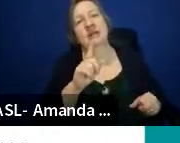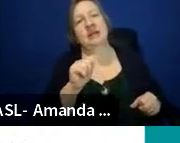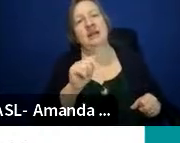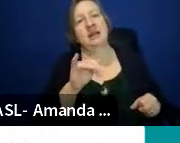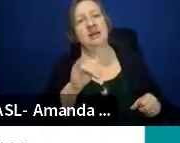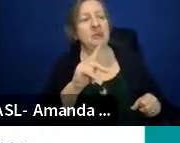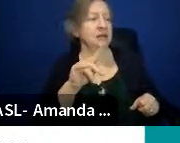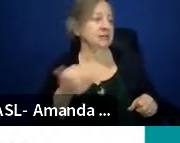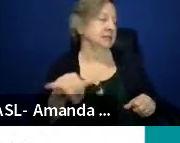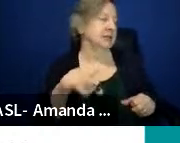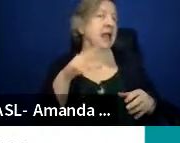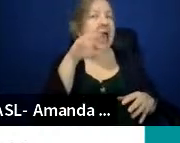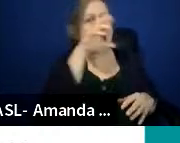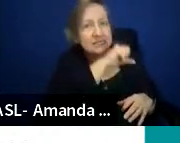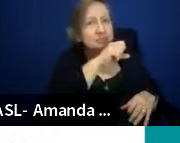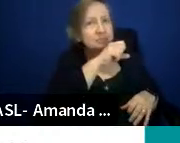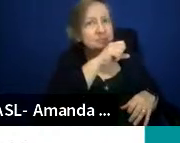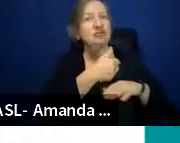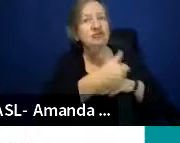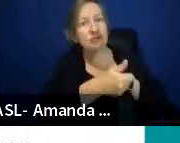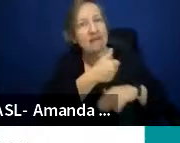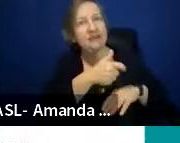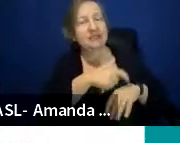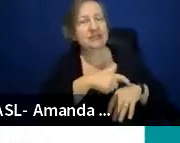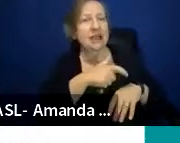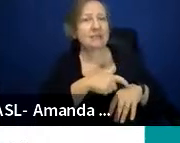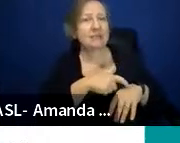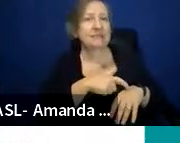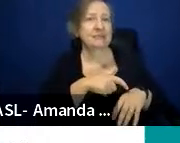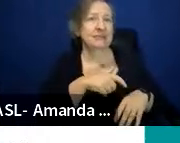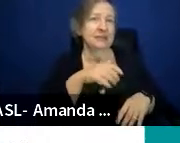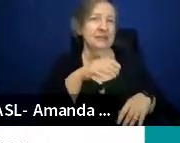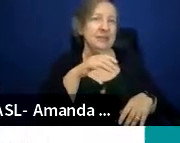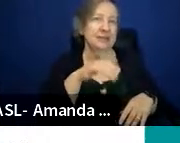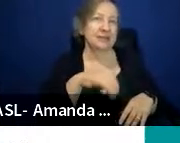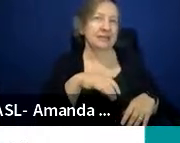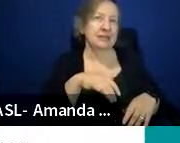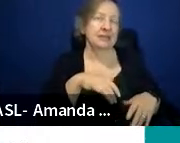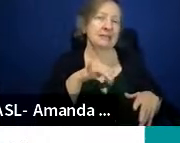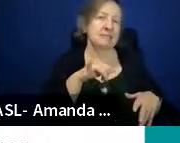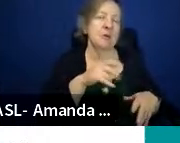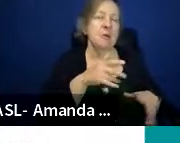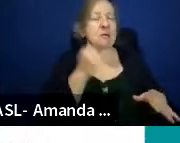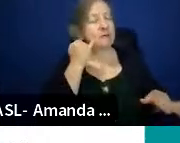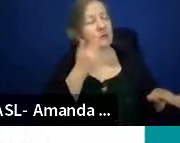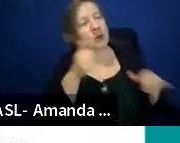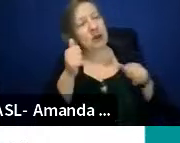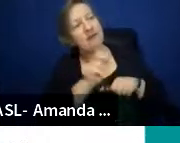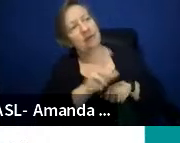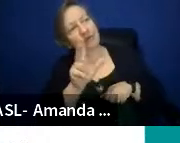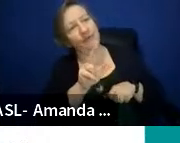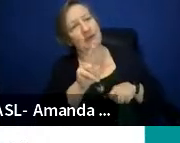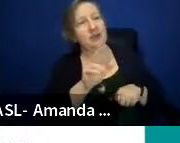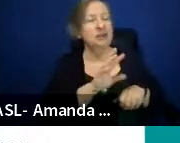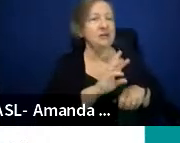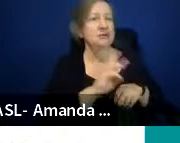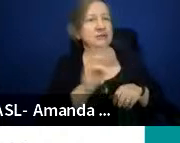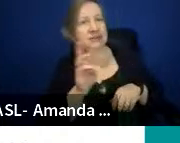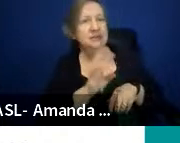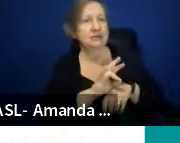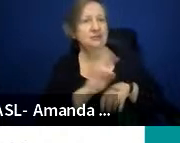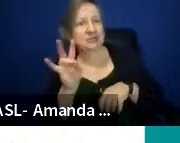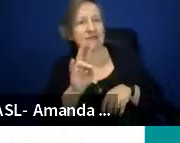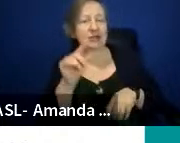estimated travel time, and you can kind of look at those heat maps. Like, oh, if you leave at 3 p.m. or 6 p.m. or 7 p.m., it's kind of Google